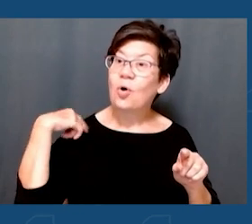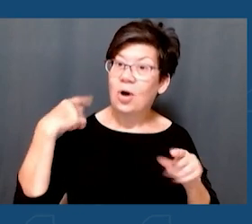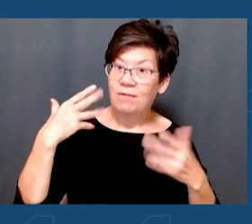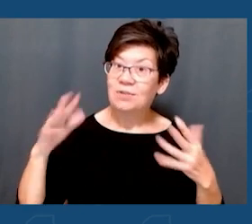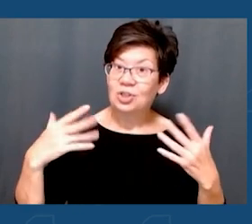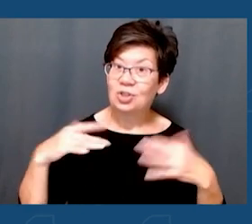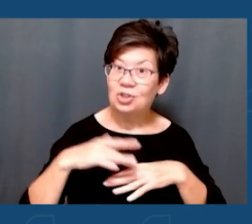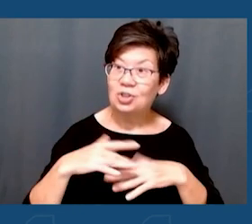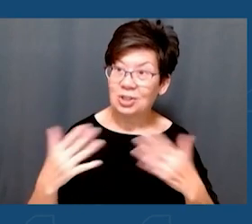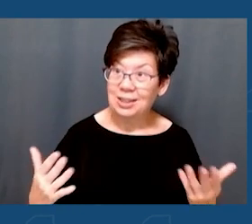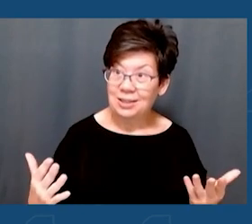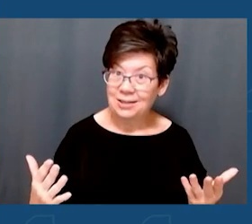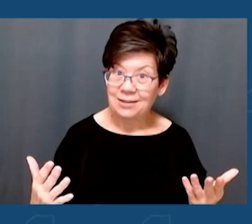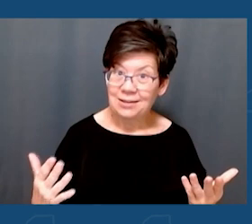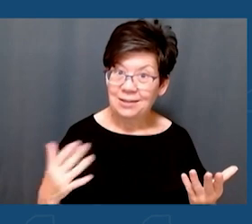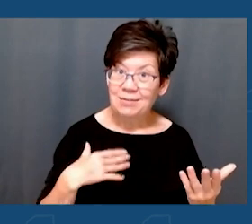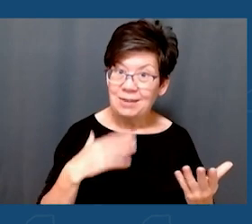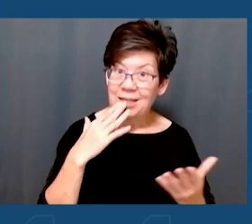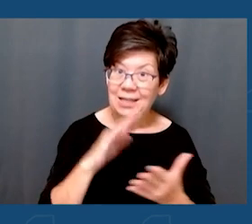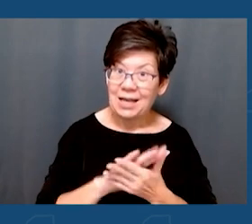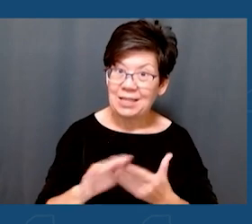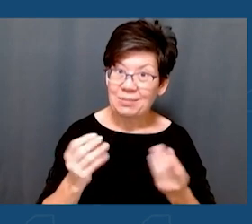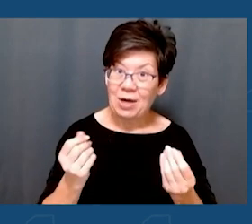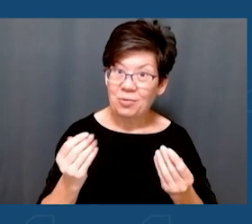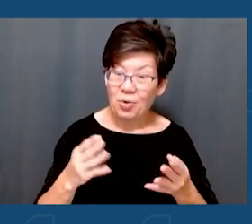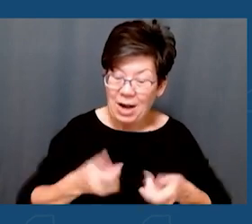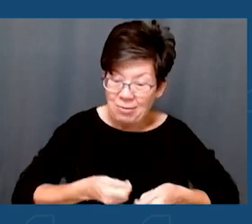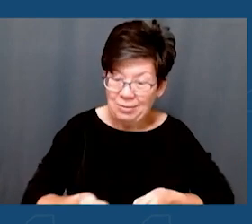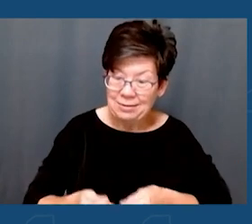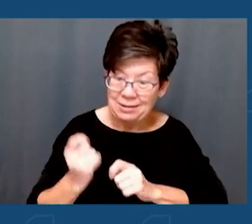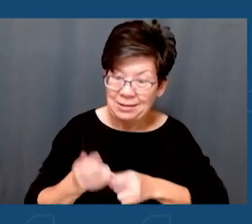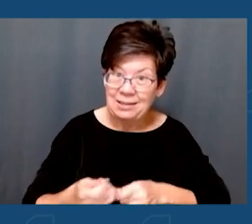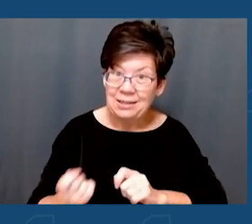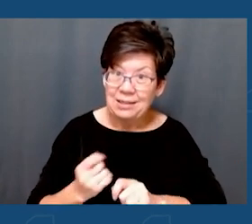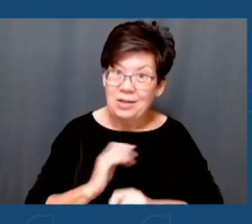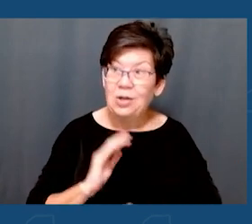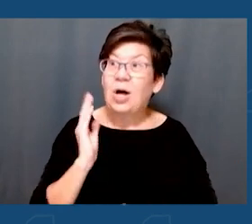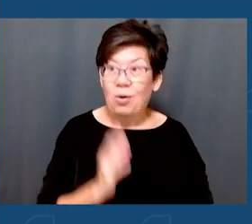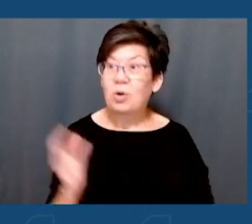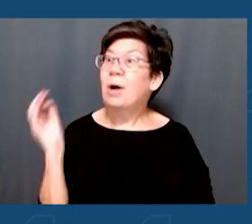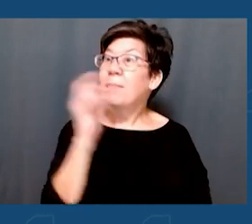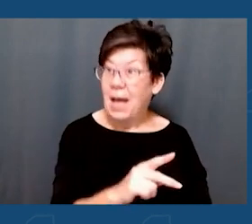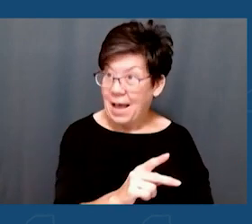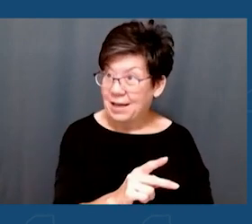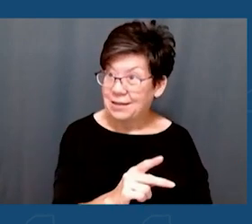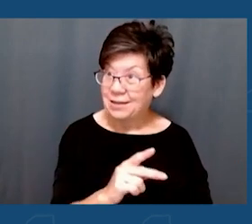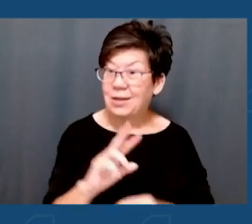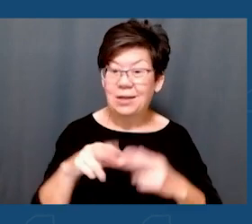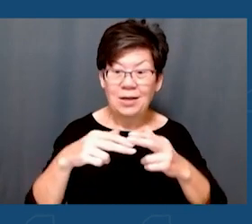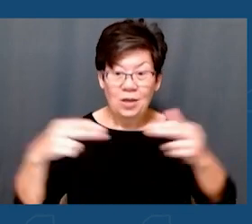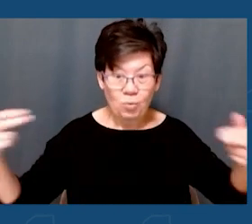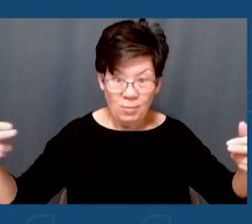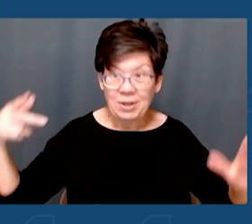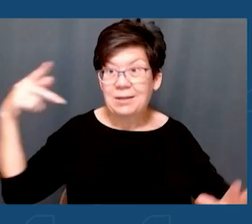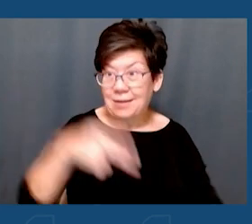the good thing about groundbreakings is that you are pretty much assured to come back again when we cut the ribbon.